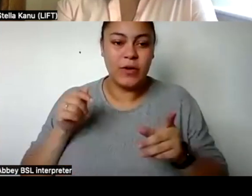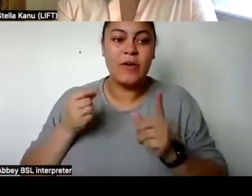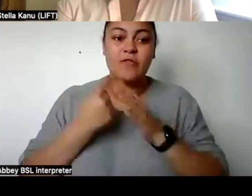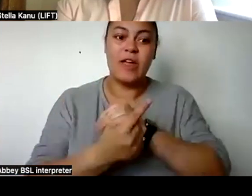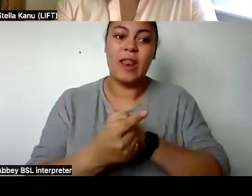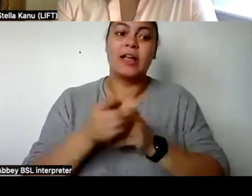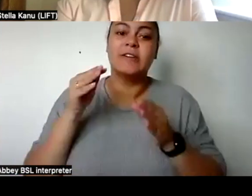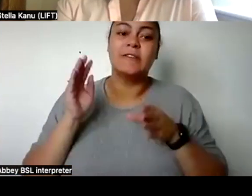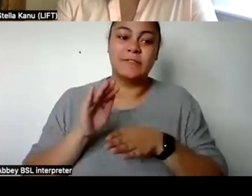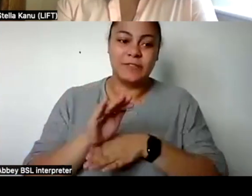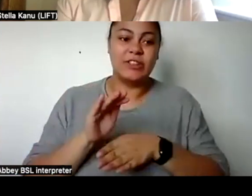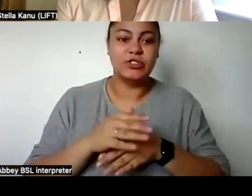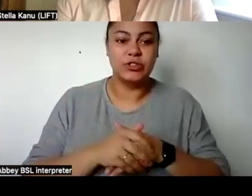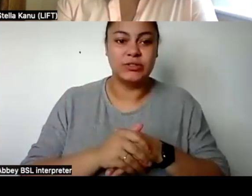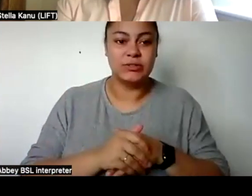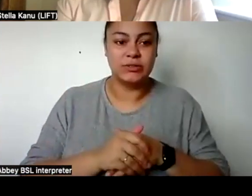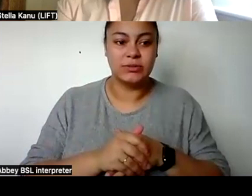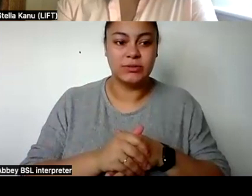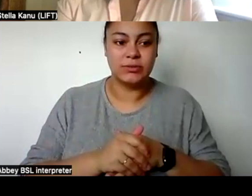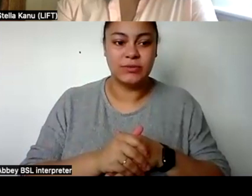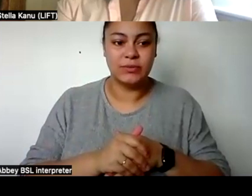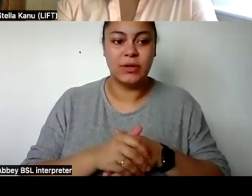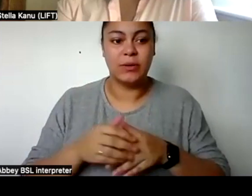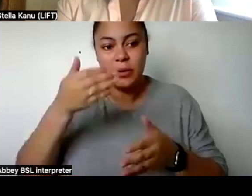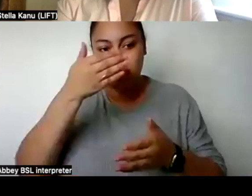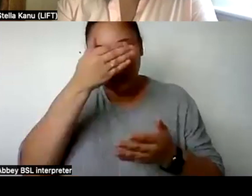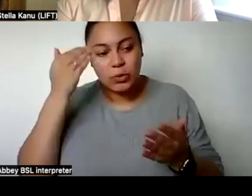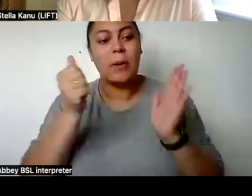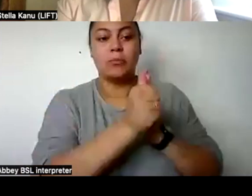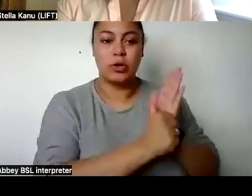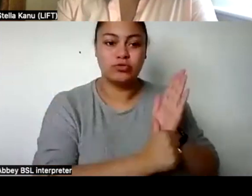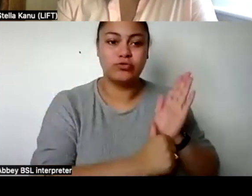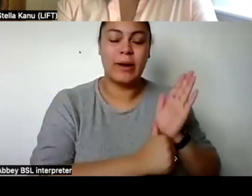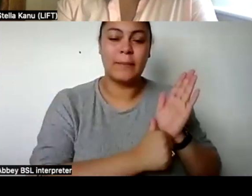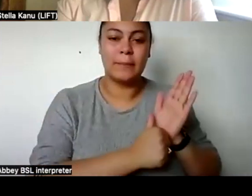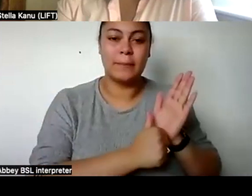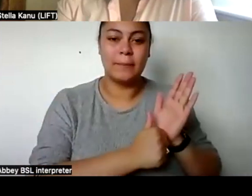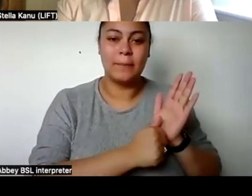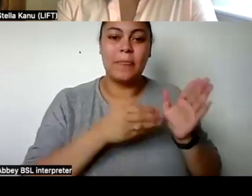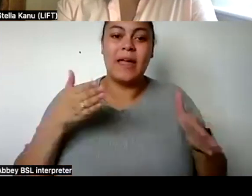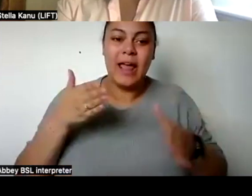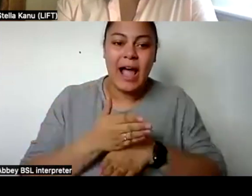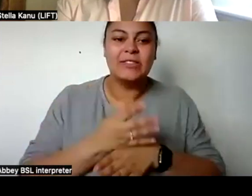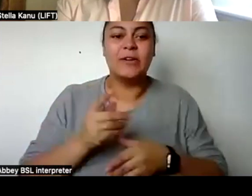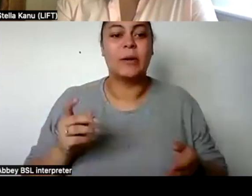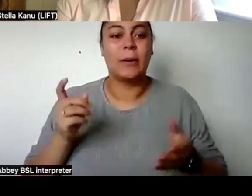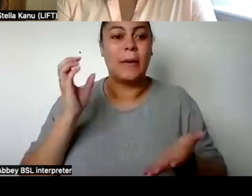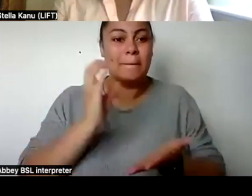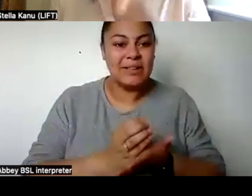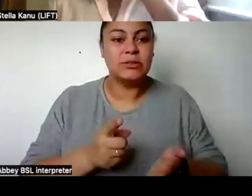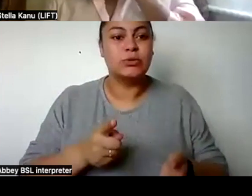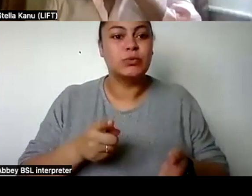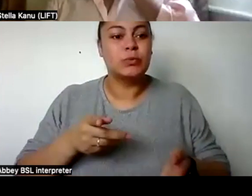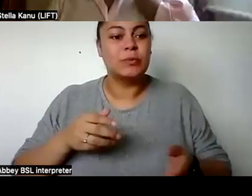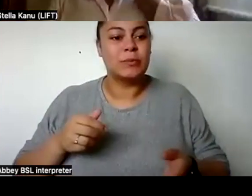summer programme of learning and action for equitable conditions in culture. And we're actively committed to an